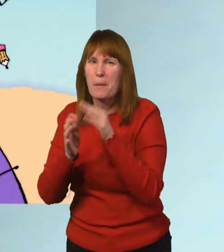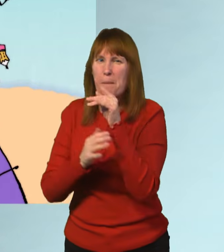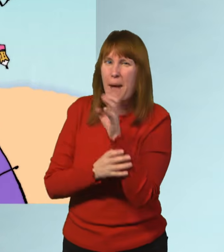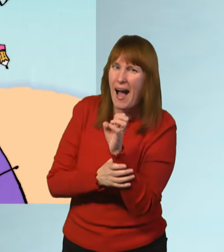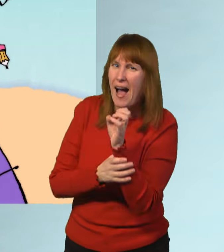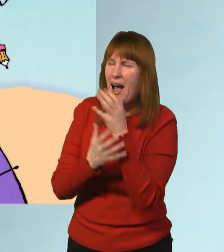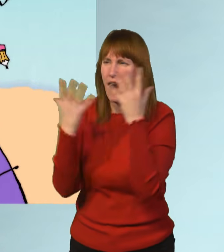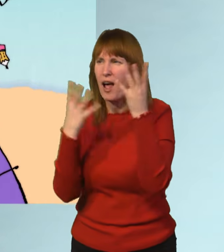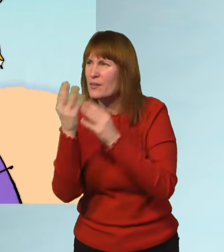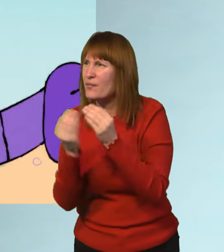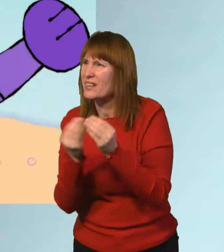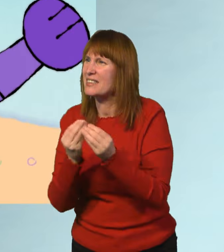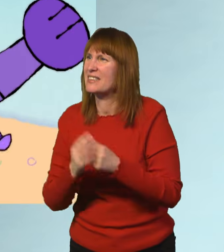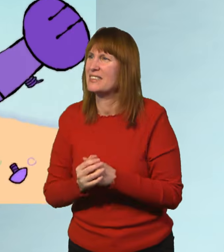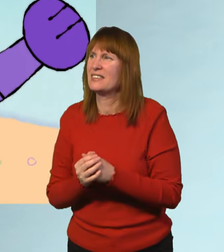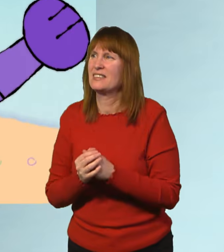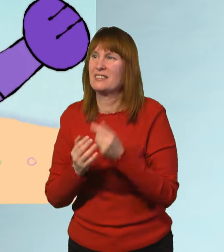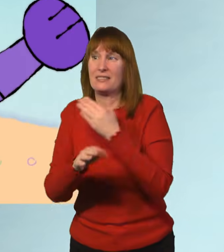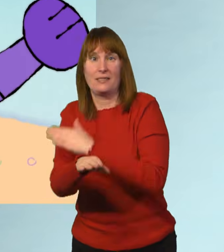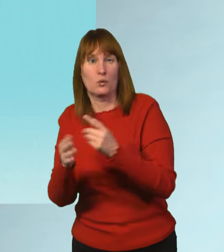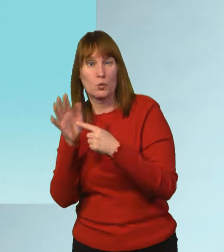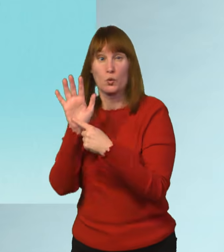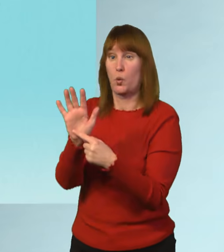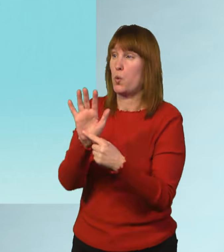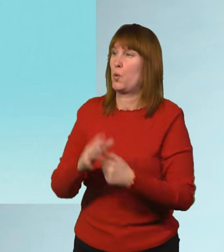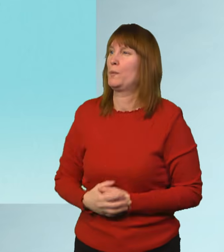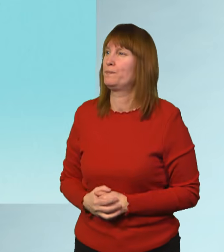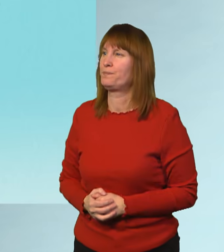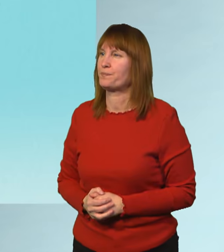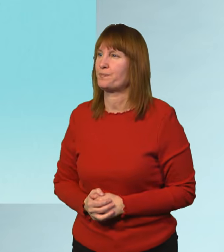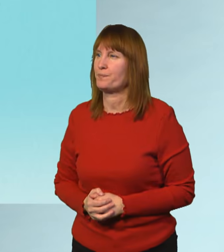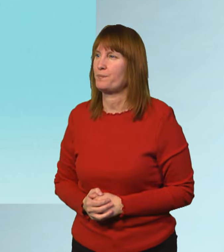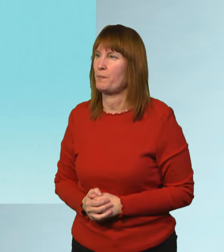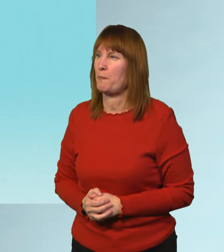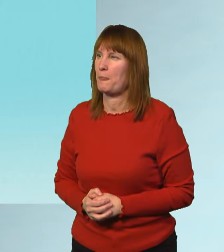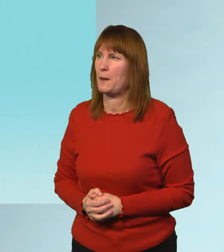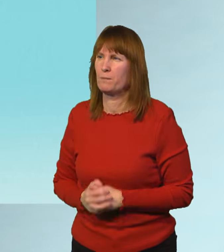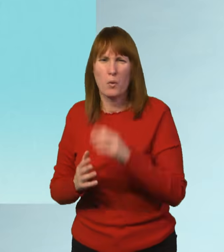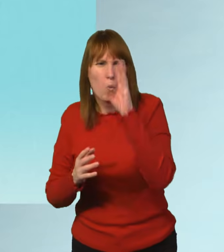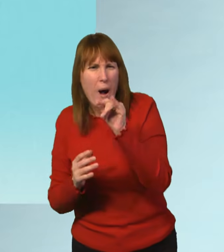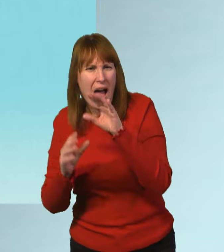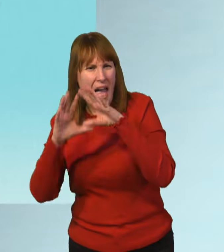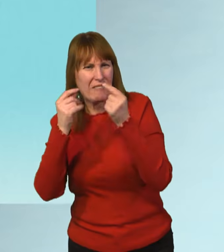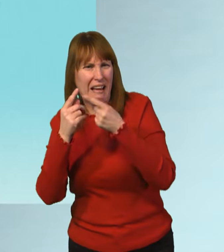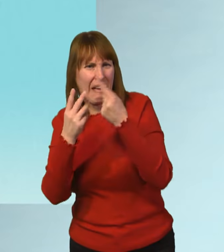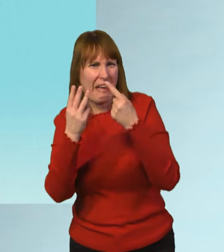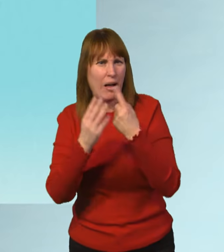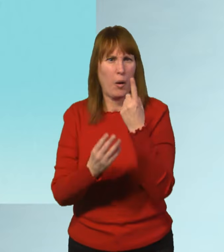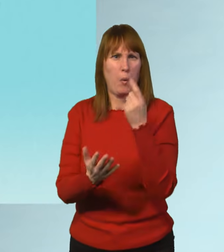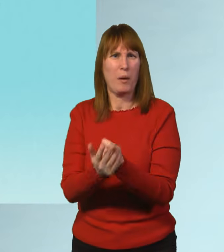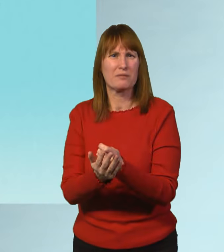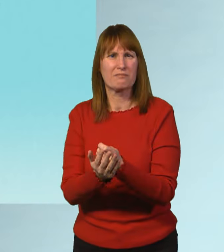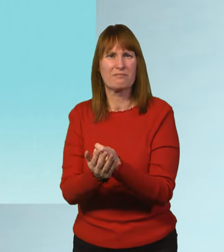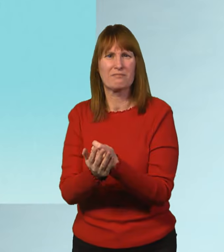things. Yep, and it started the show. Why are you doing so many things at once? Can't you just do one thing